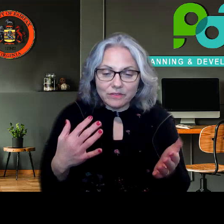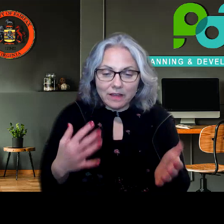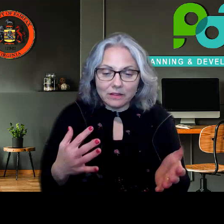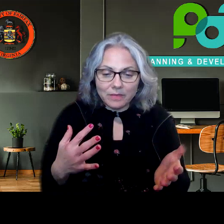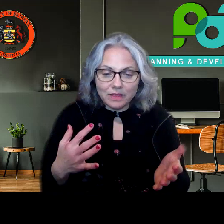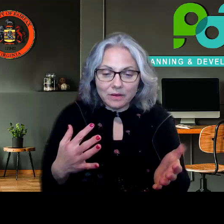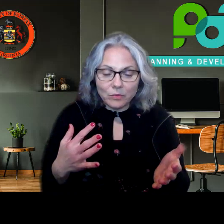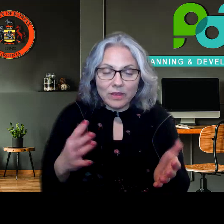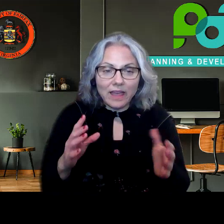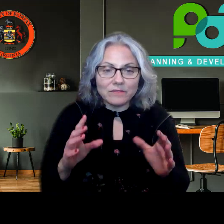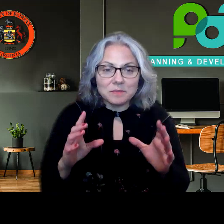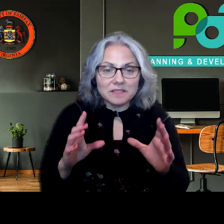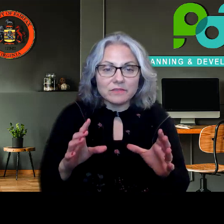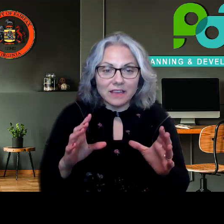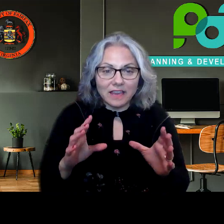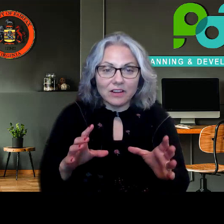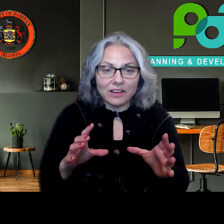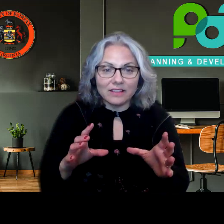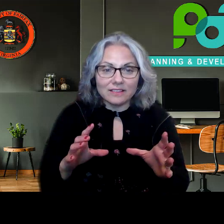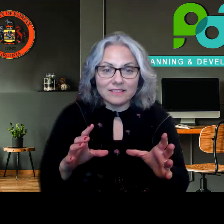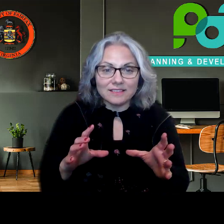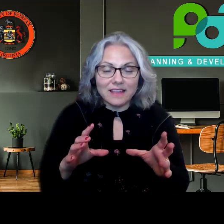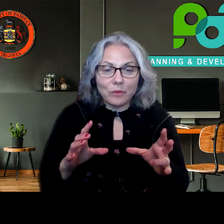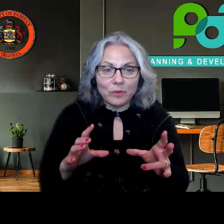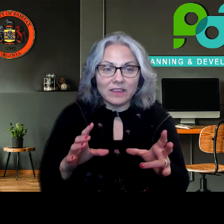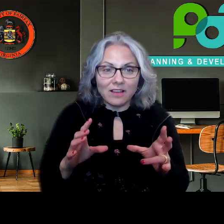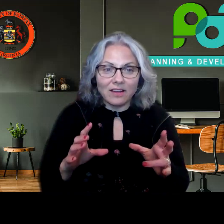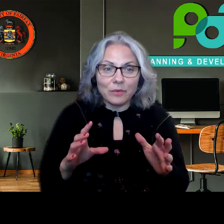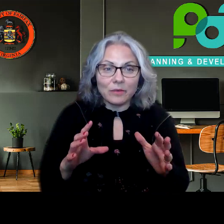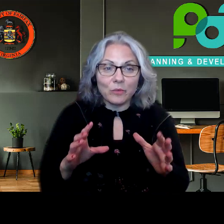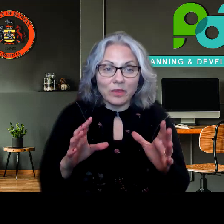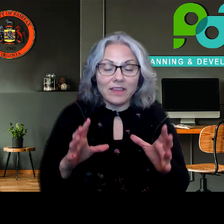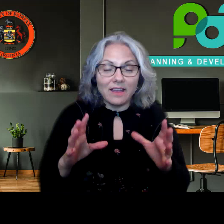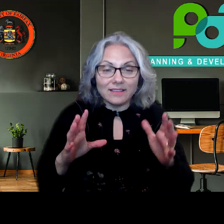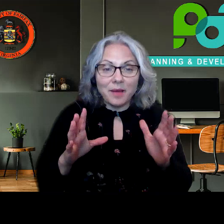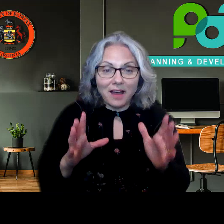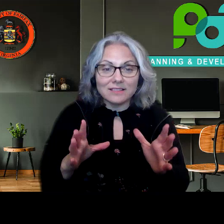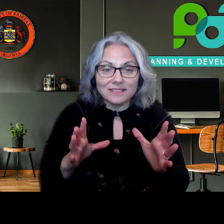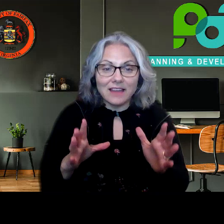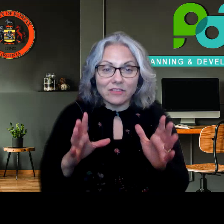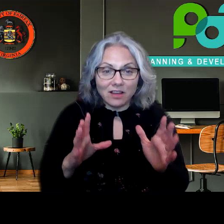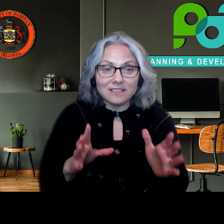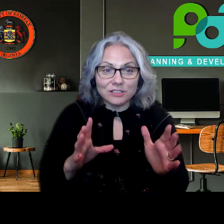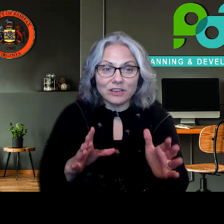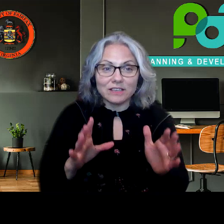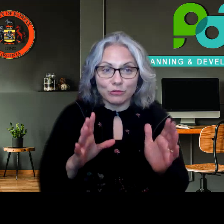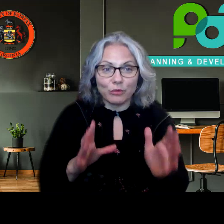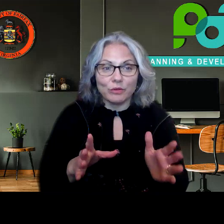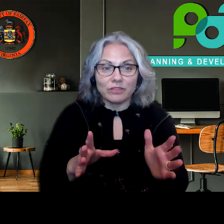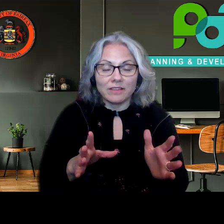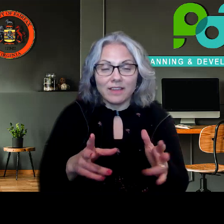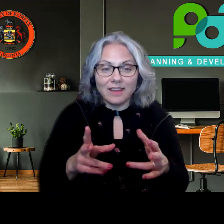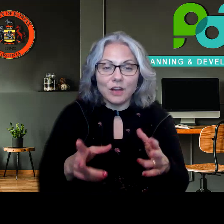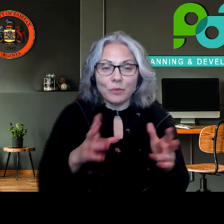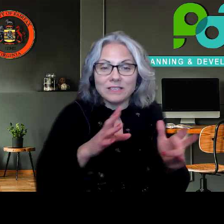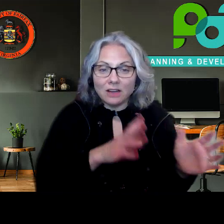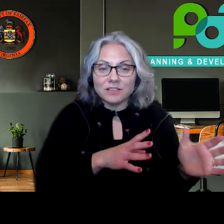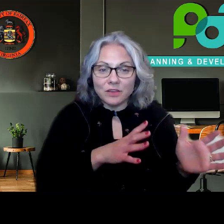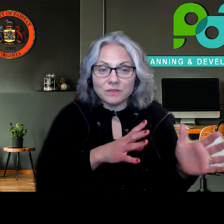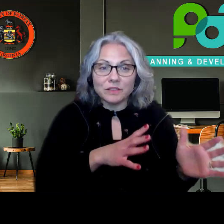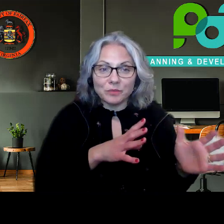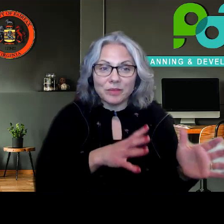future development, we have specific areas that we as a policy have concentrated growth. And,